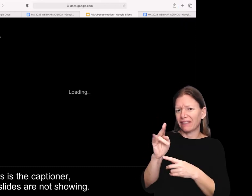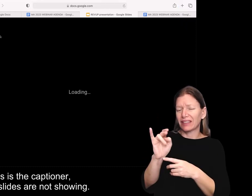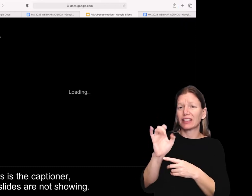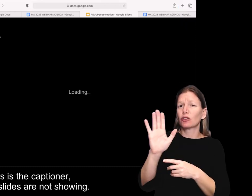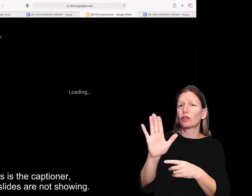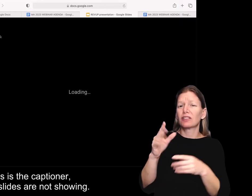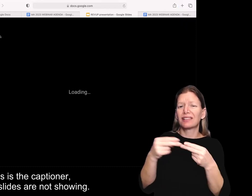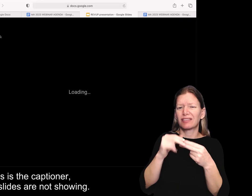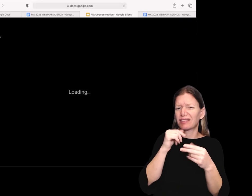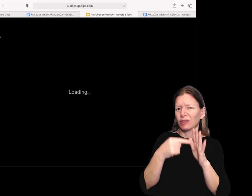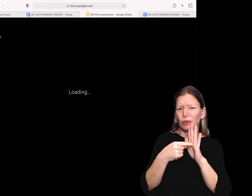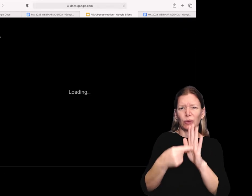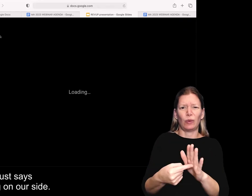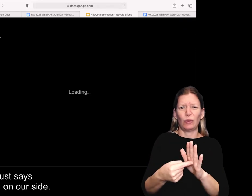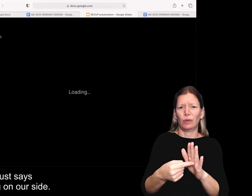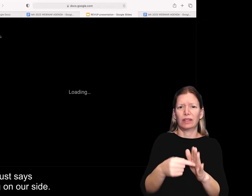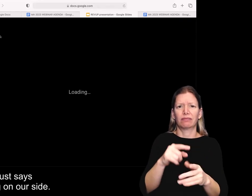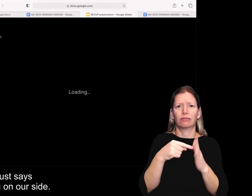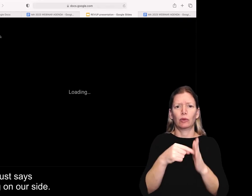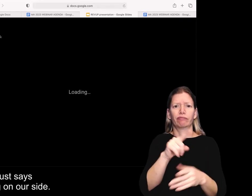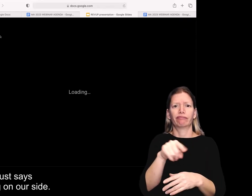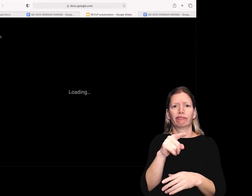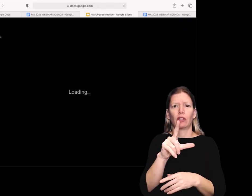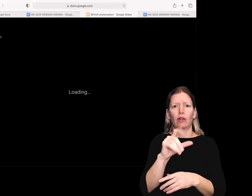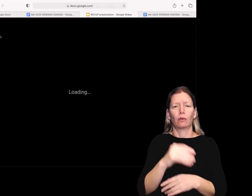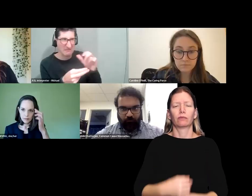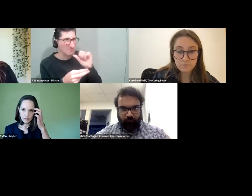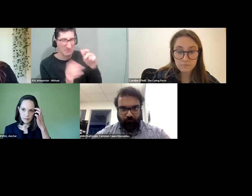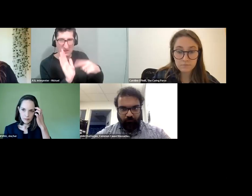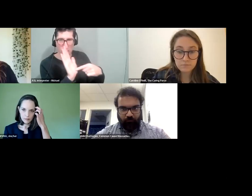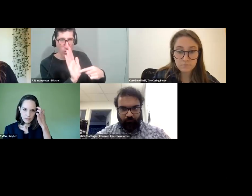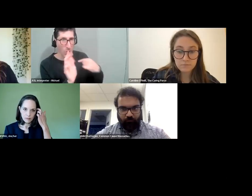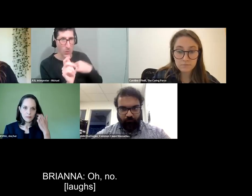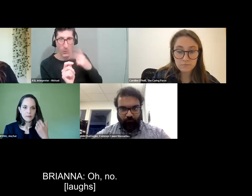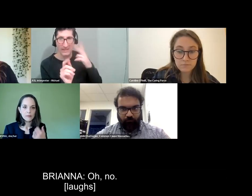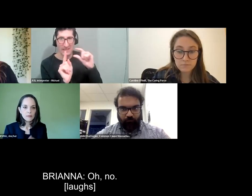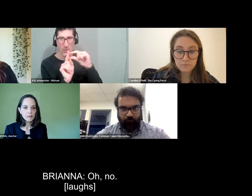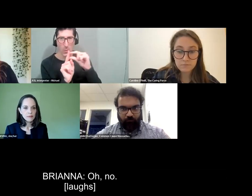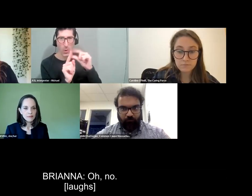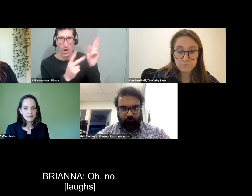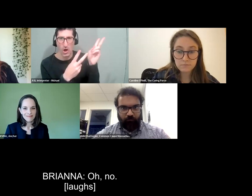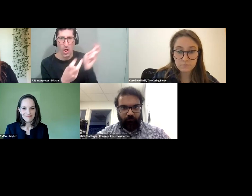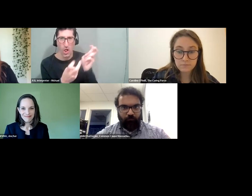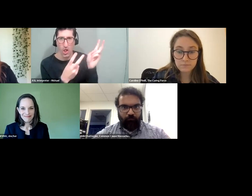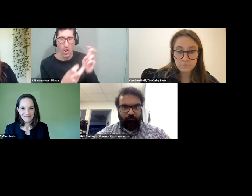your slides are not showing. It just says loading on our side. Oh, no.